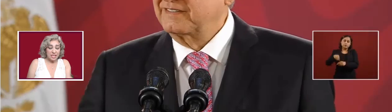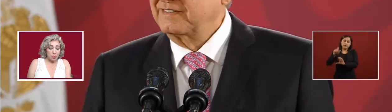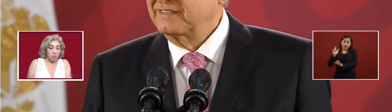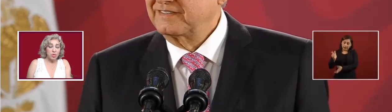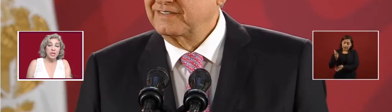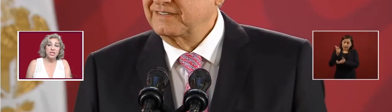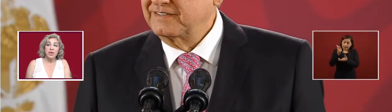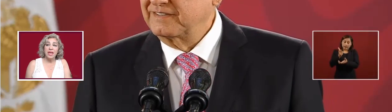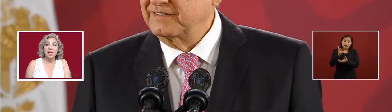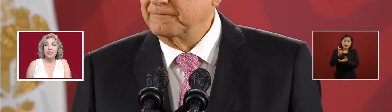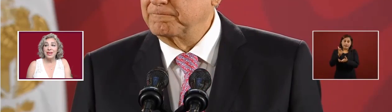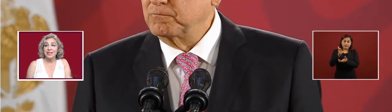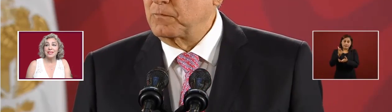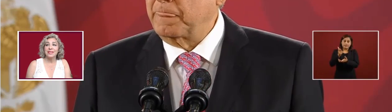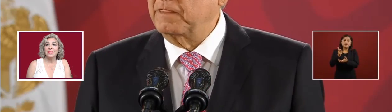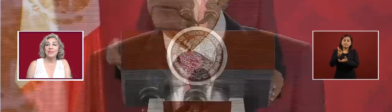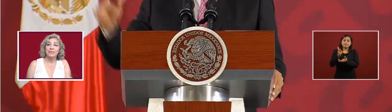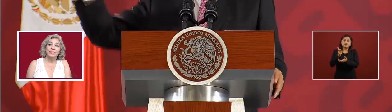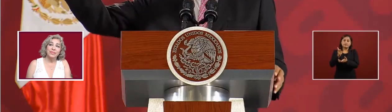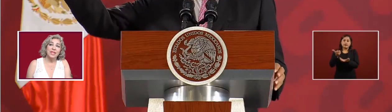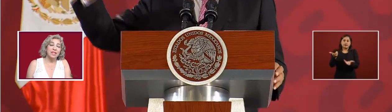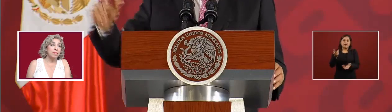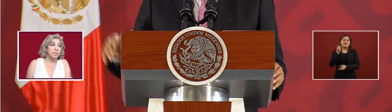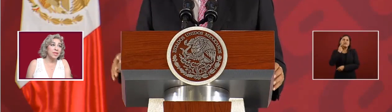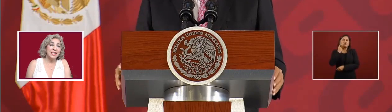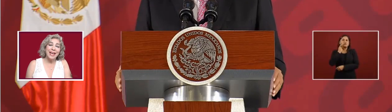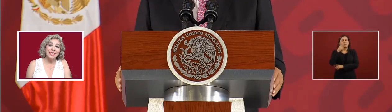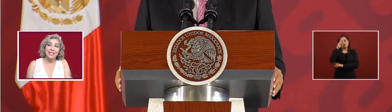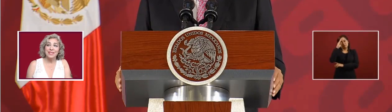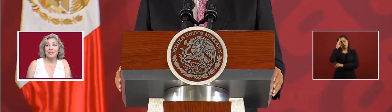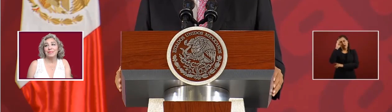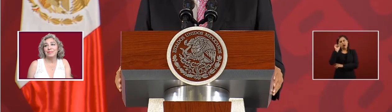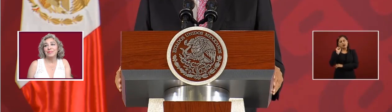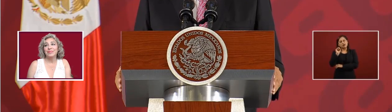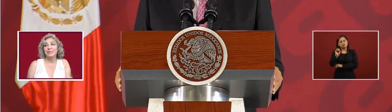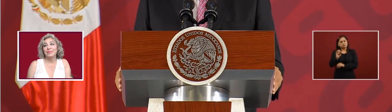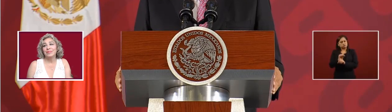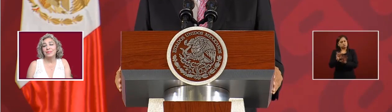they say, we're going to increase, the, the taxes.